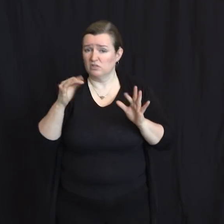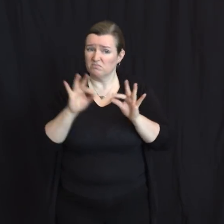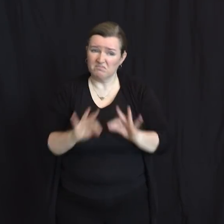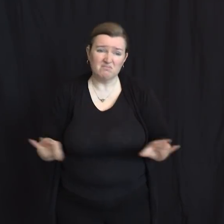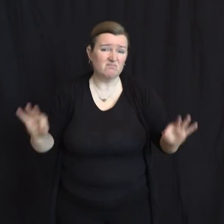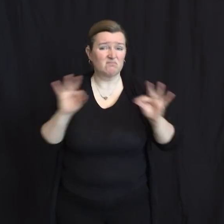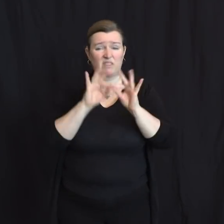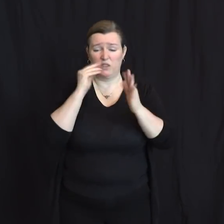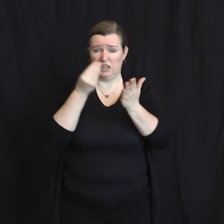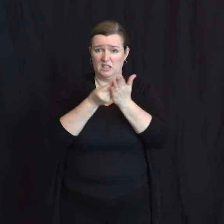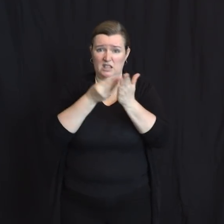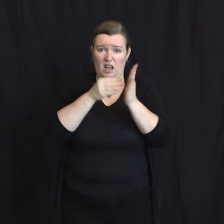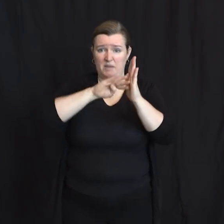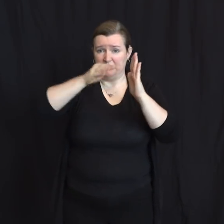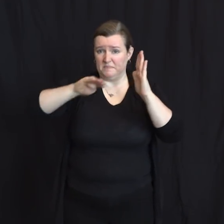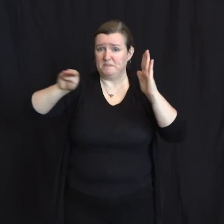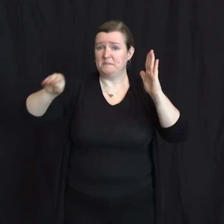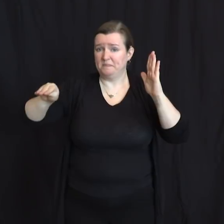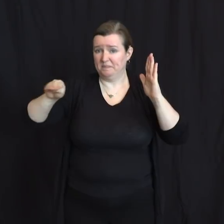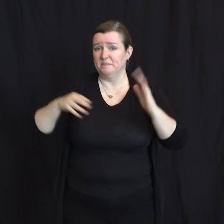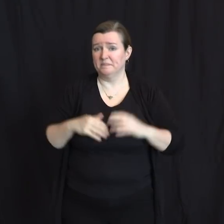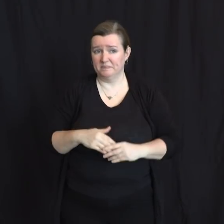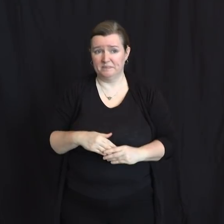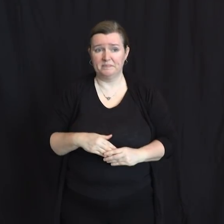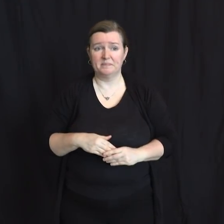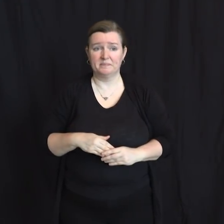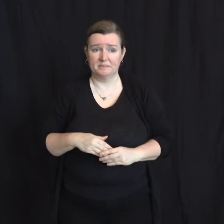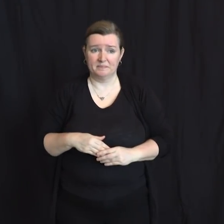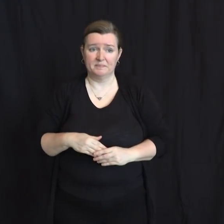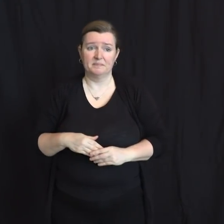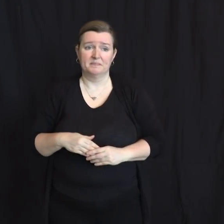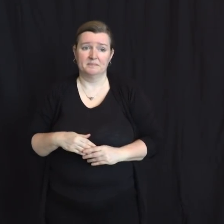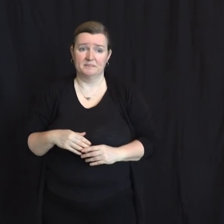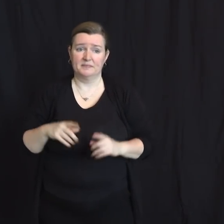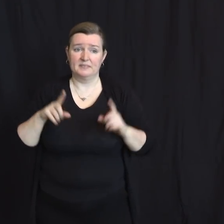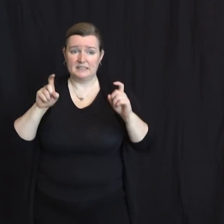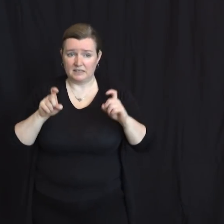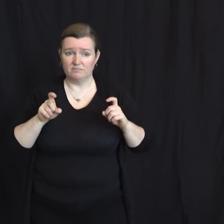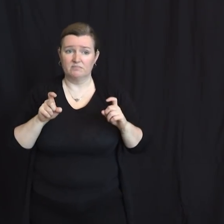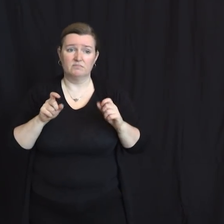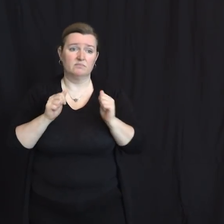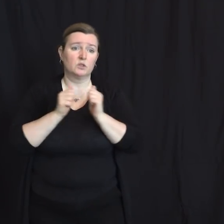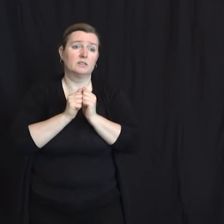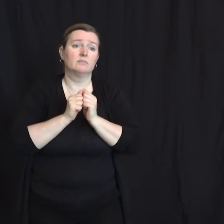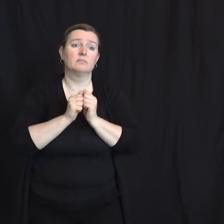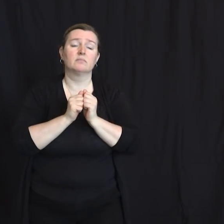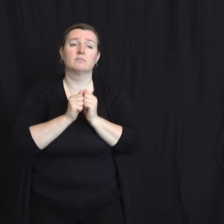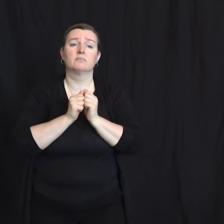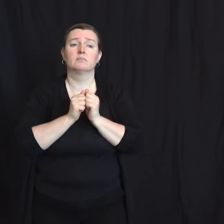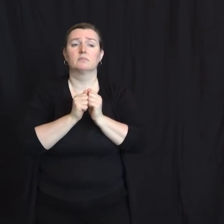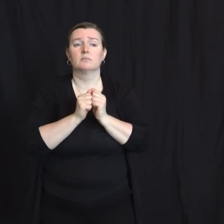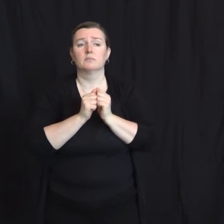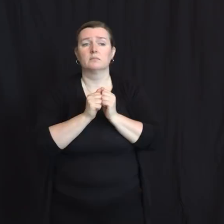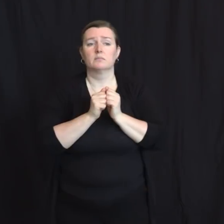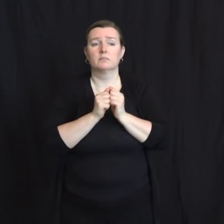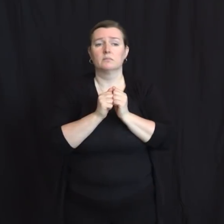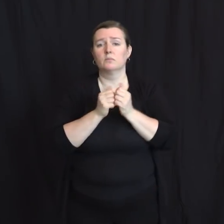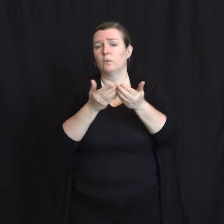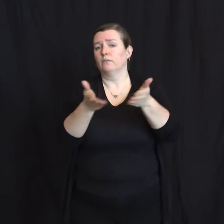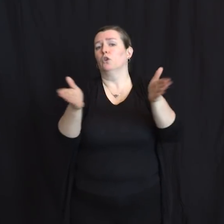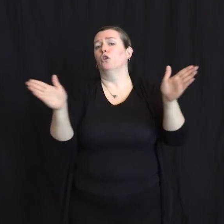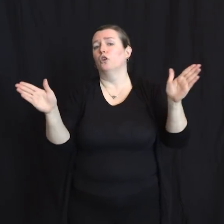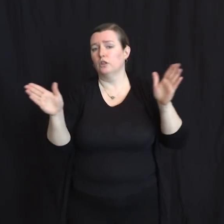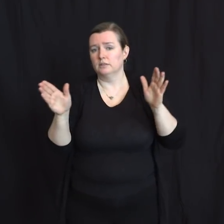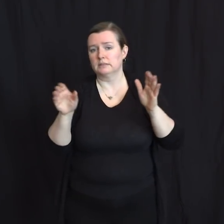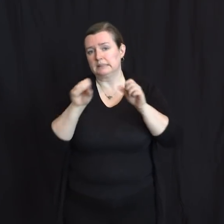The testing ultimately should be used in partnership with the broader state plan, and the testing should fill in as part of